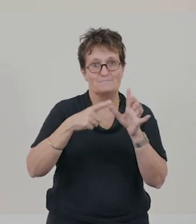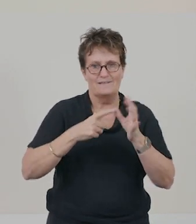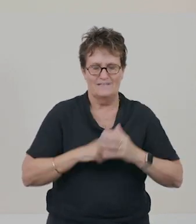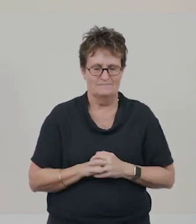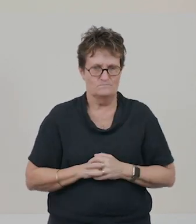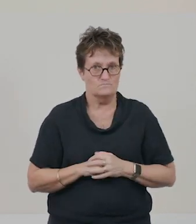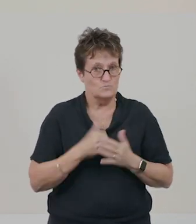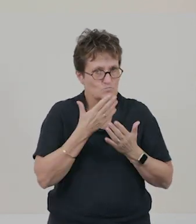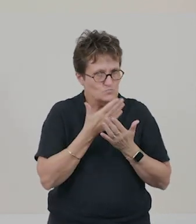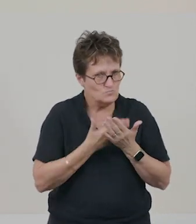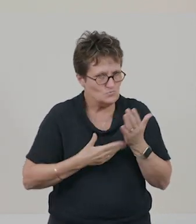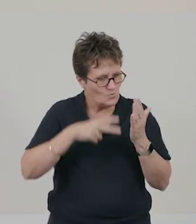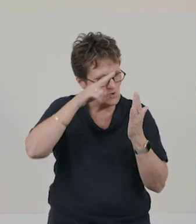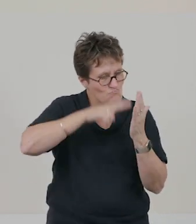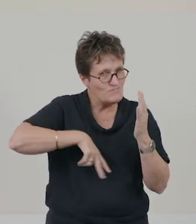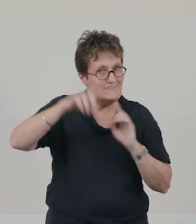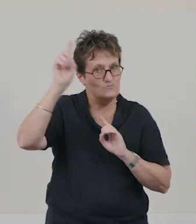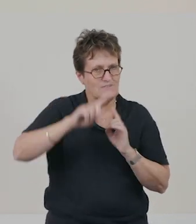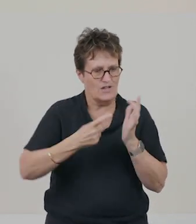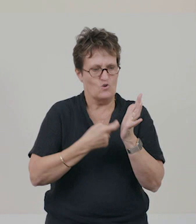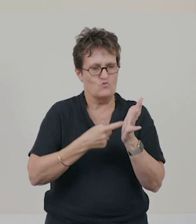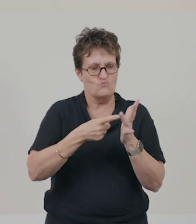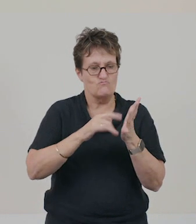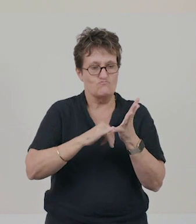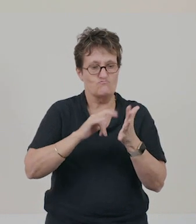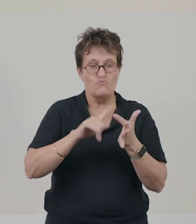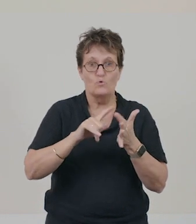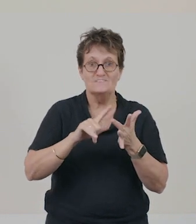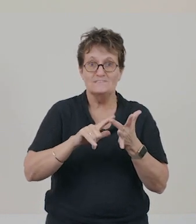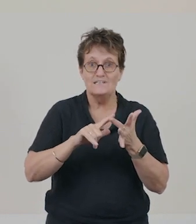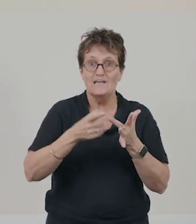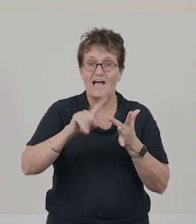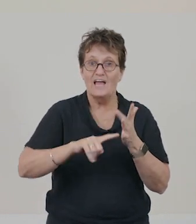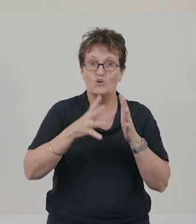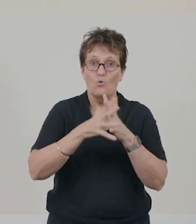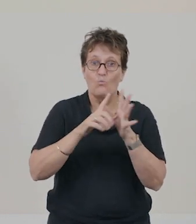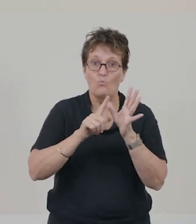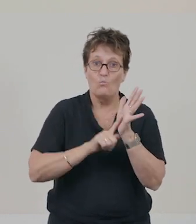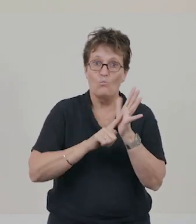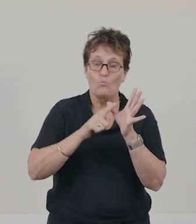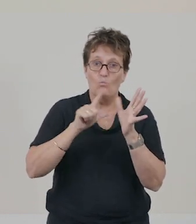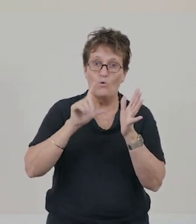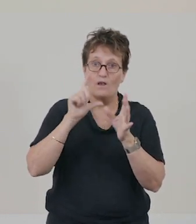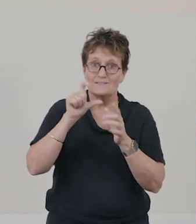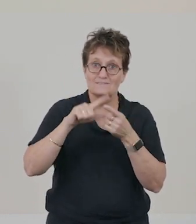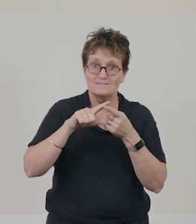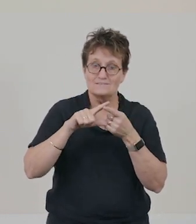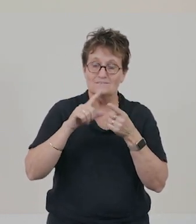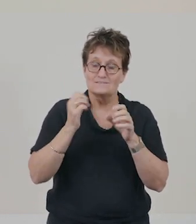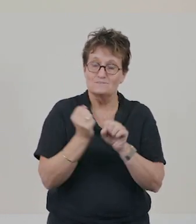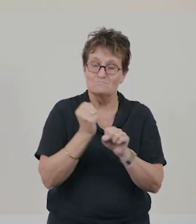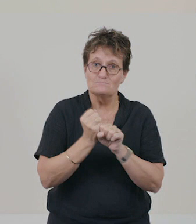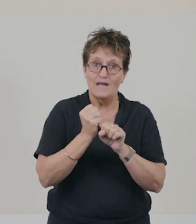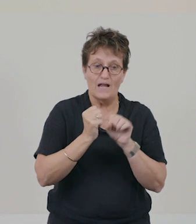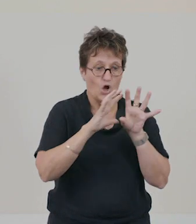we're going to read, Rosie and Wallace create a bush museum. They write words to label all the trees and animals